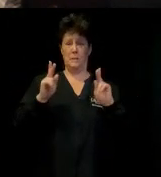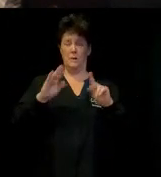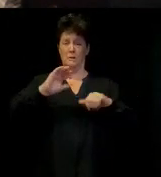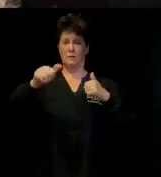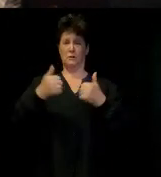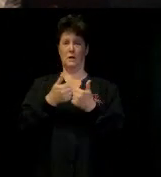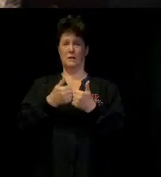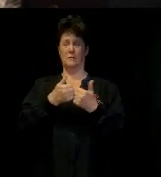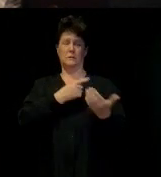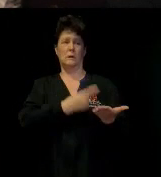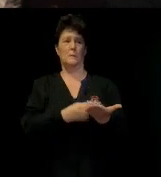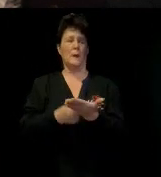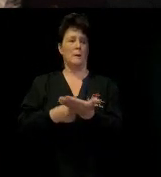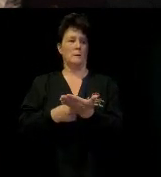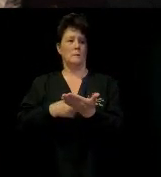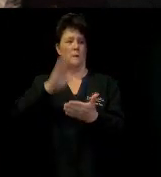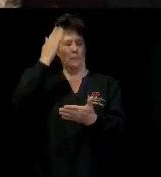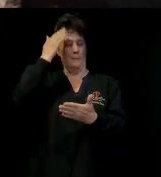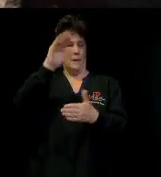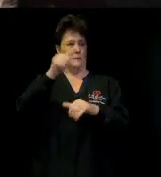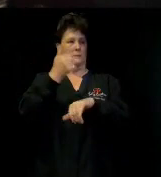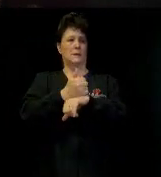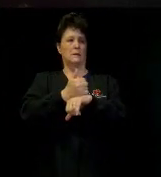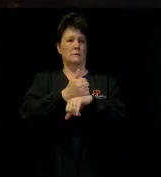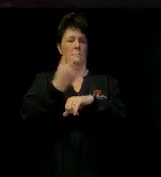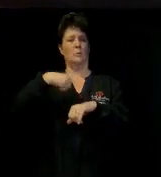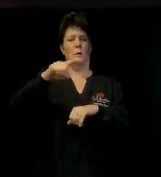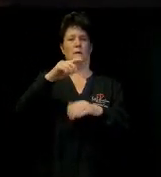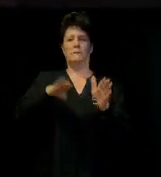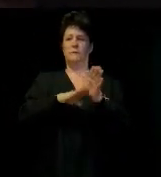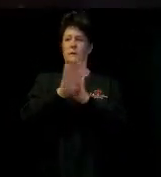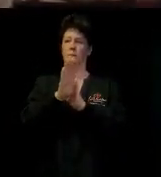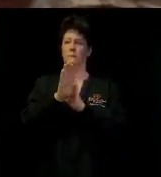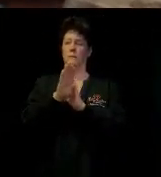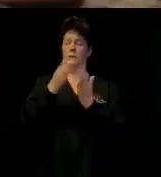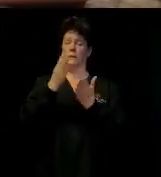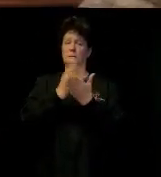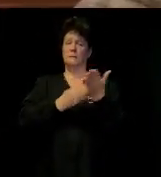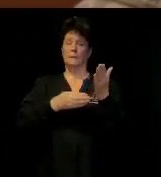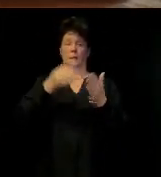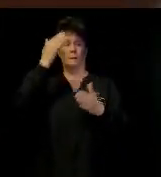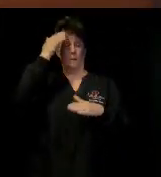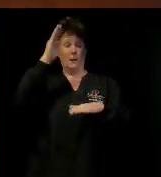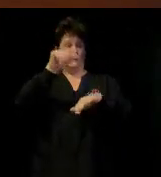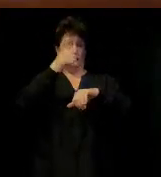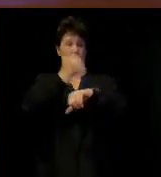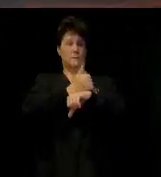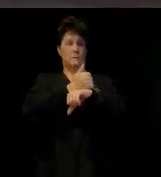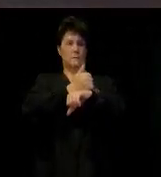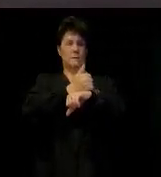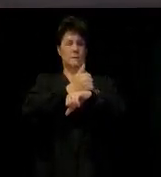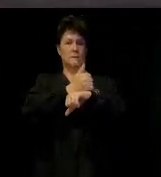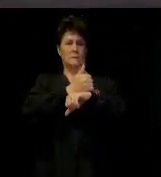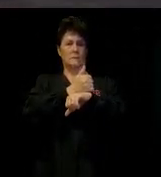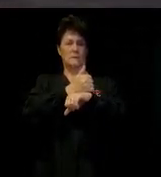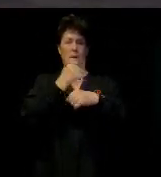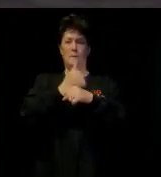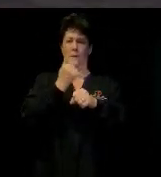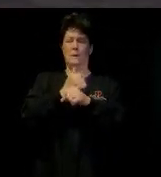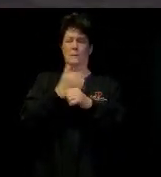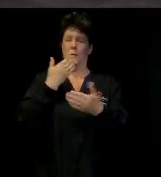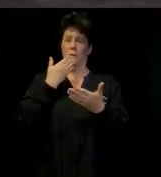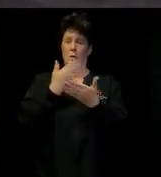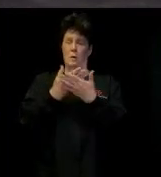and debating the mindsets we have developed. Some of those mindsets have been established with good intentions,